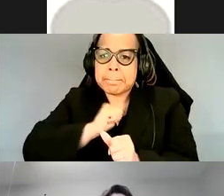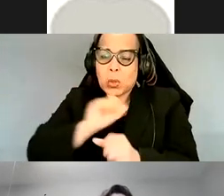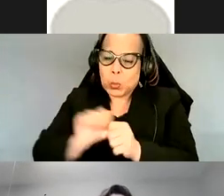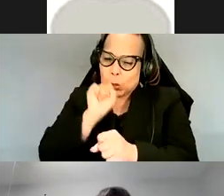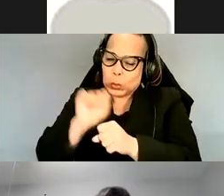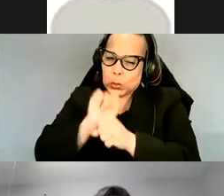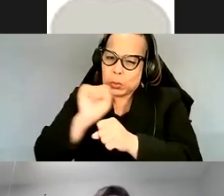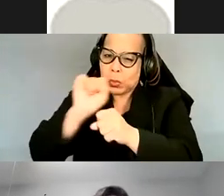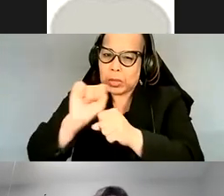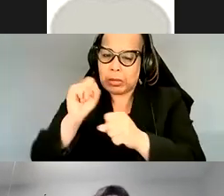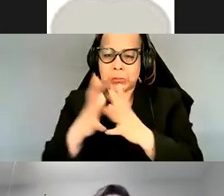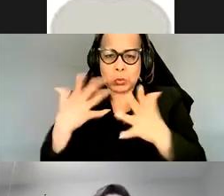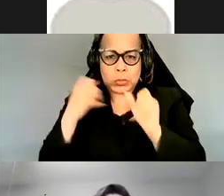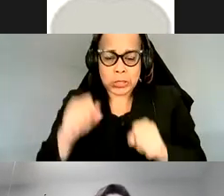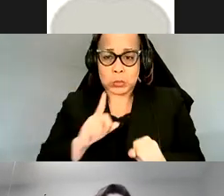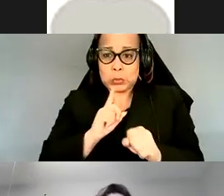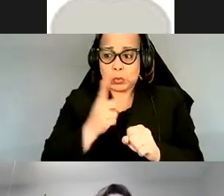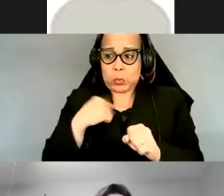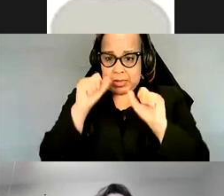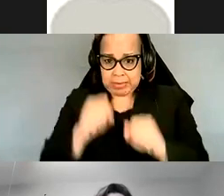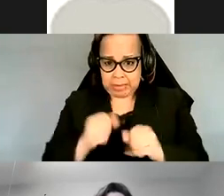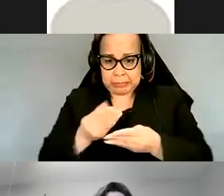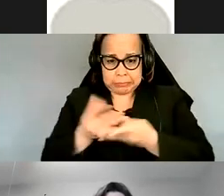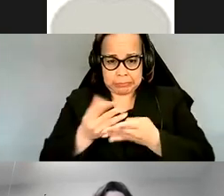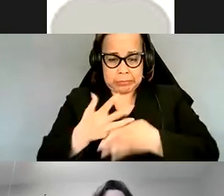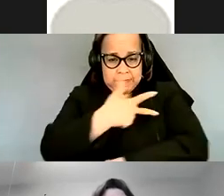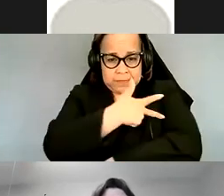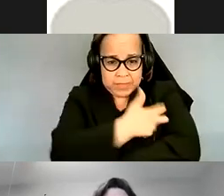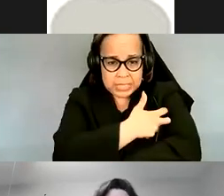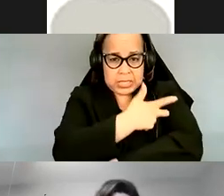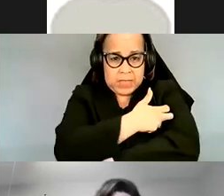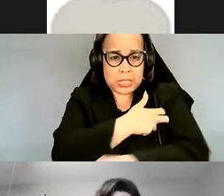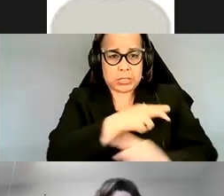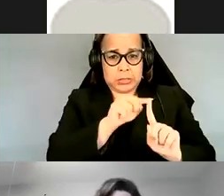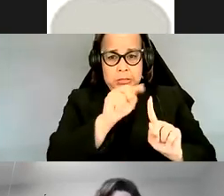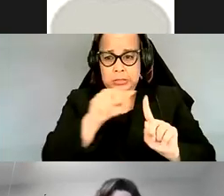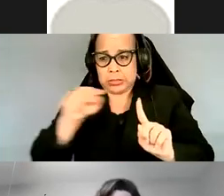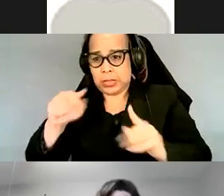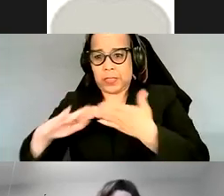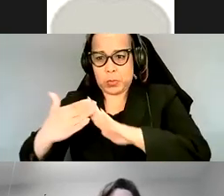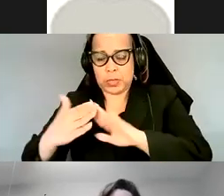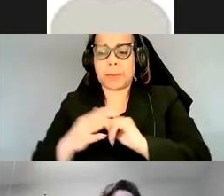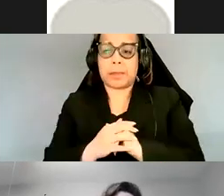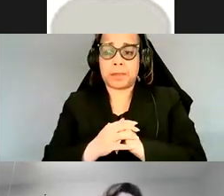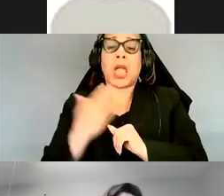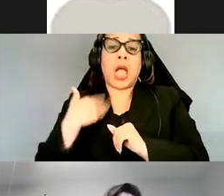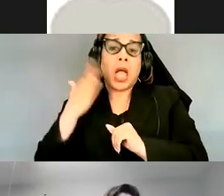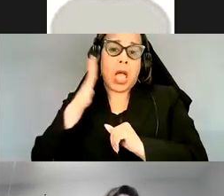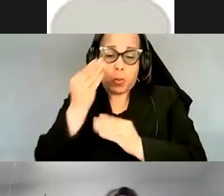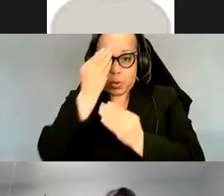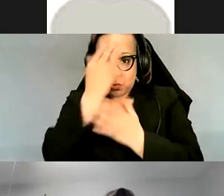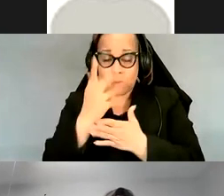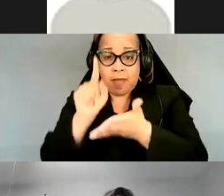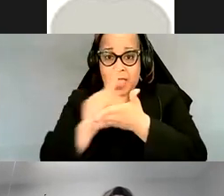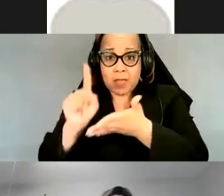as hard as possible to ensure that we can get as much vaccine out into the community as possible. And I will note that every